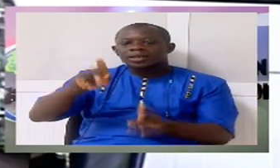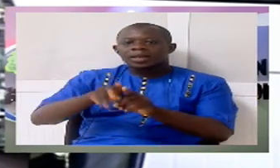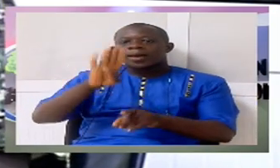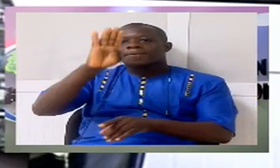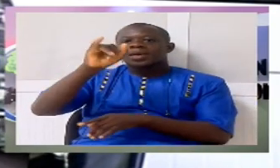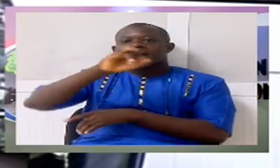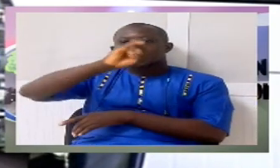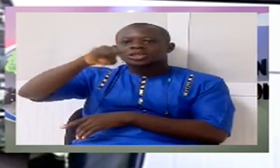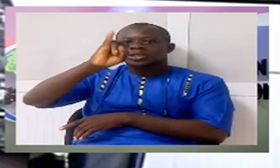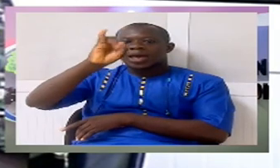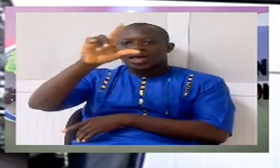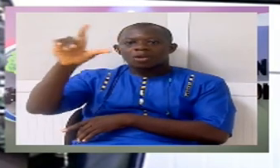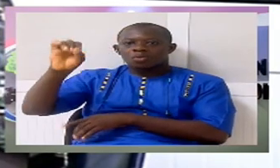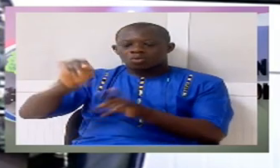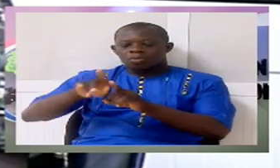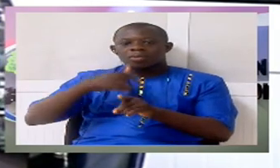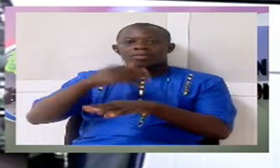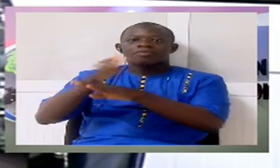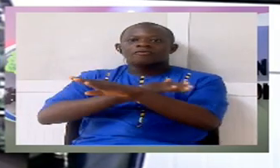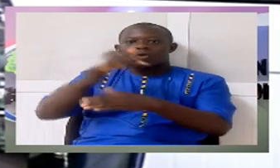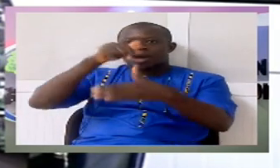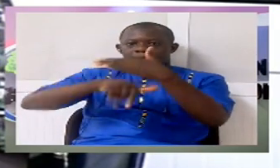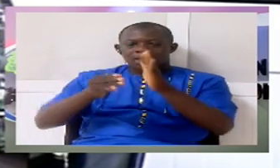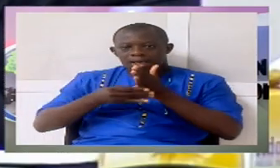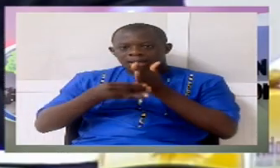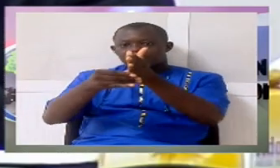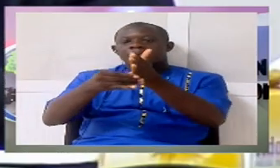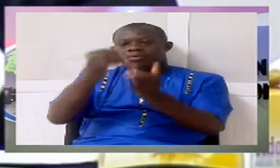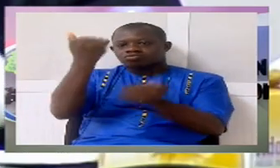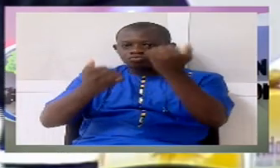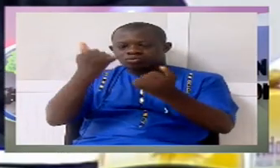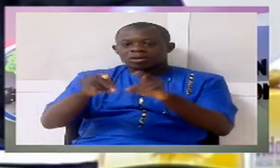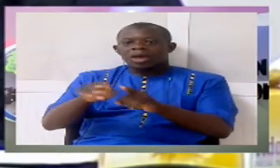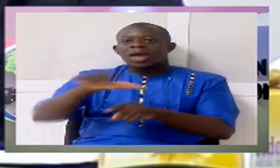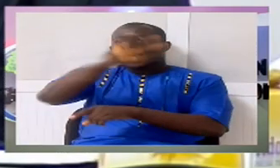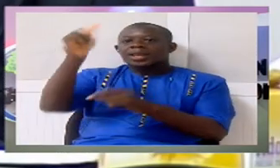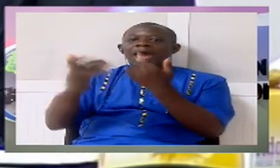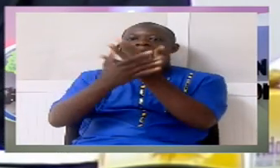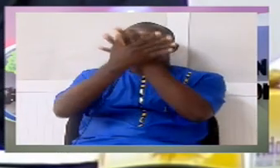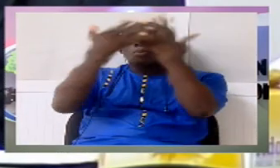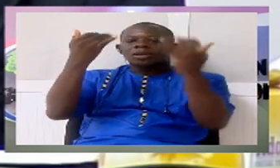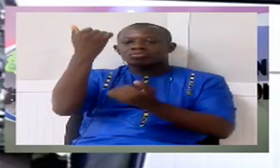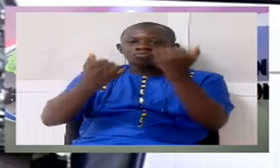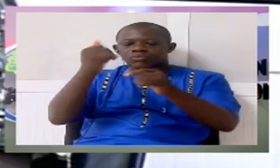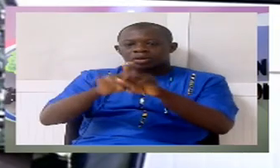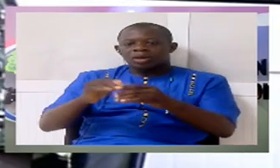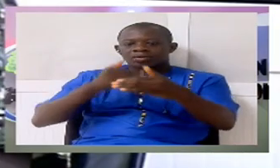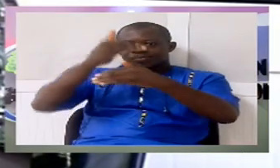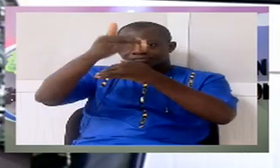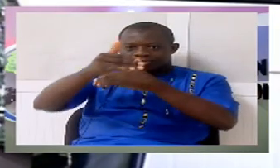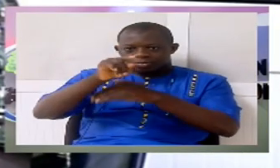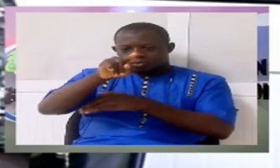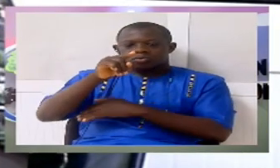Command vehicle. I was in the command vehicle. And how many other vehicles were in front of you?